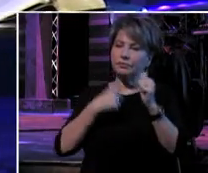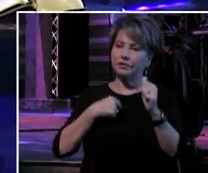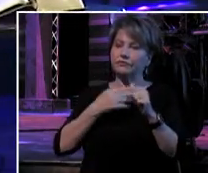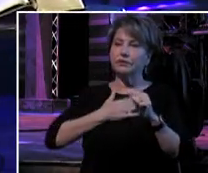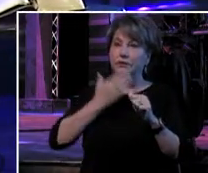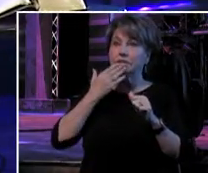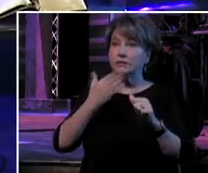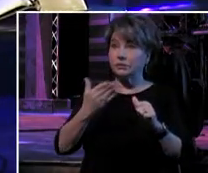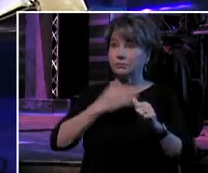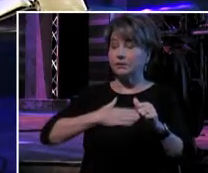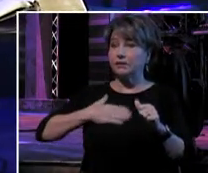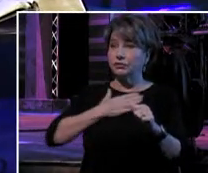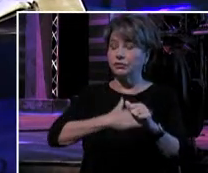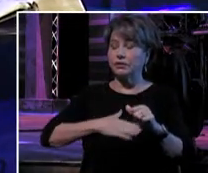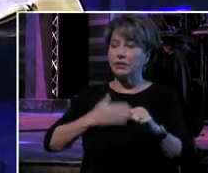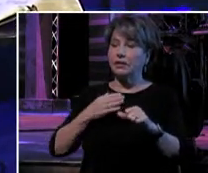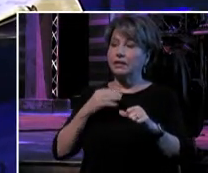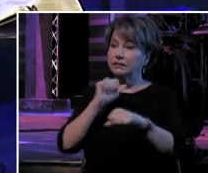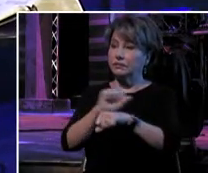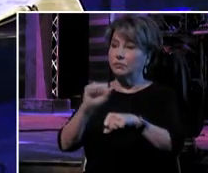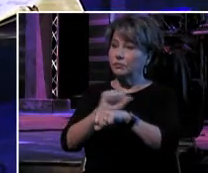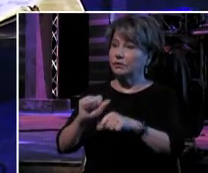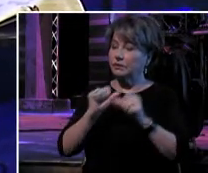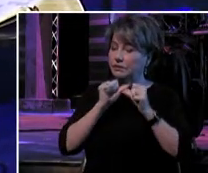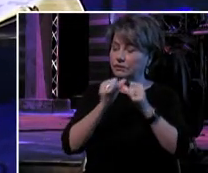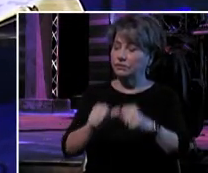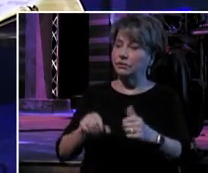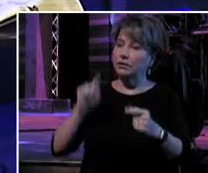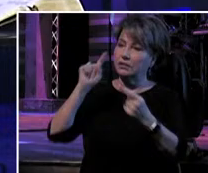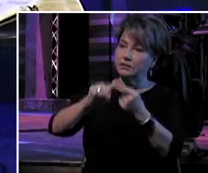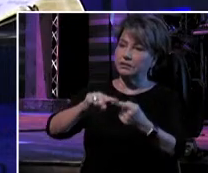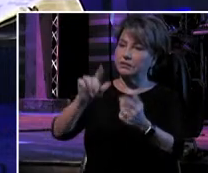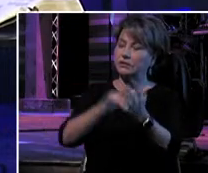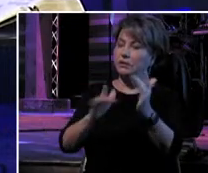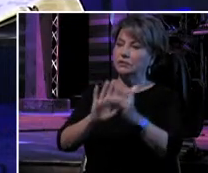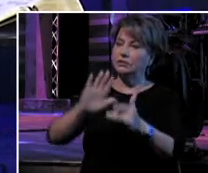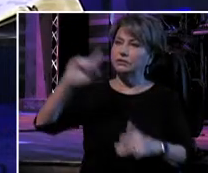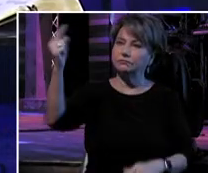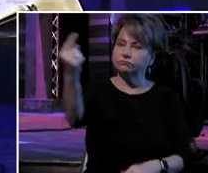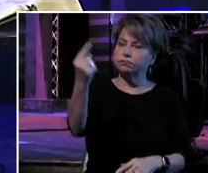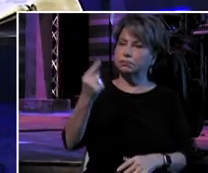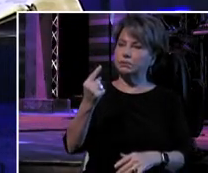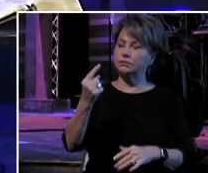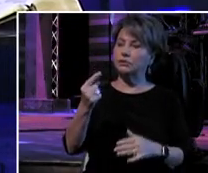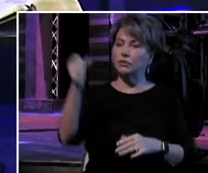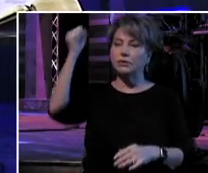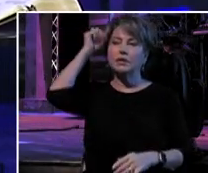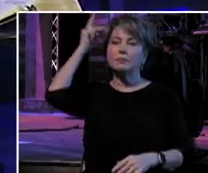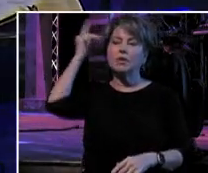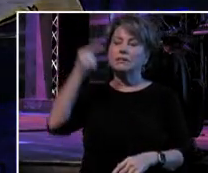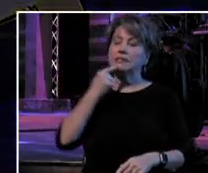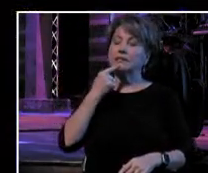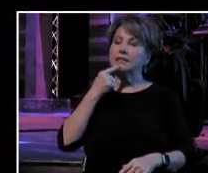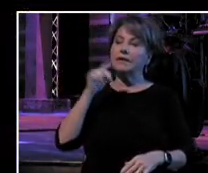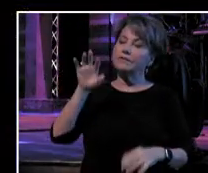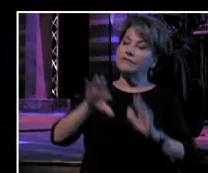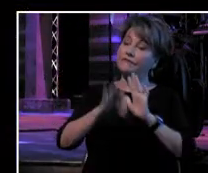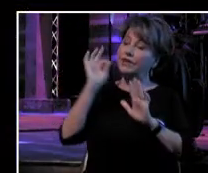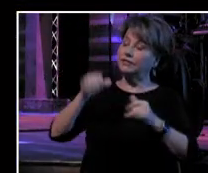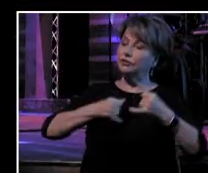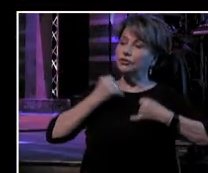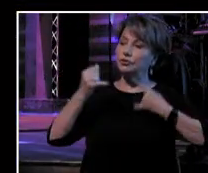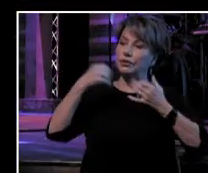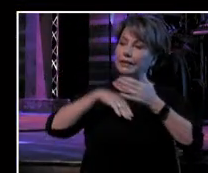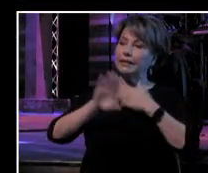pleasure. And he's going to work until Jesus returns. So Paul's just telling them, find your joy in